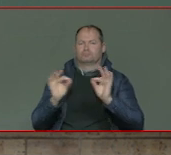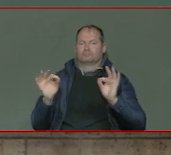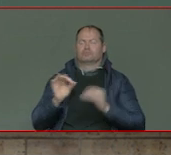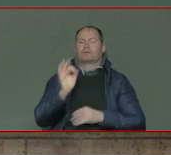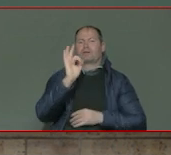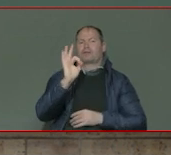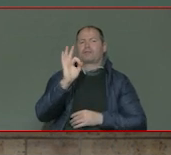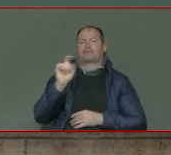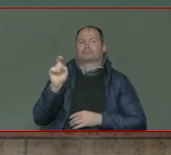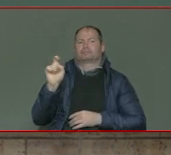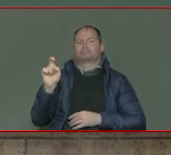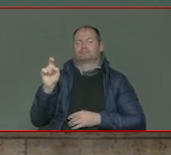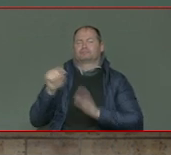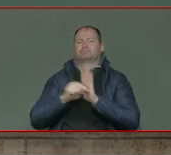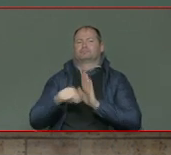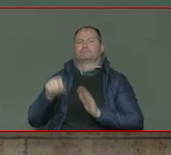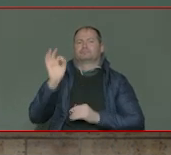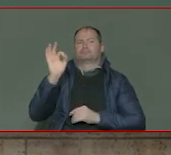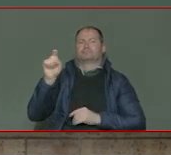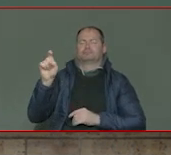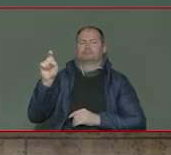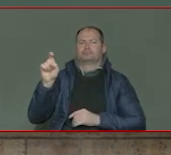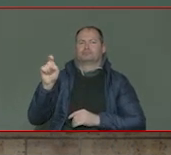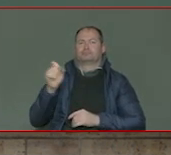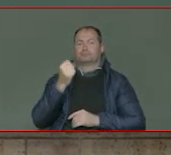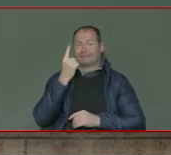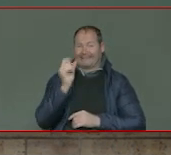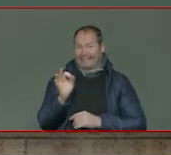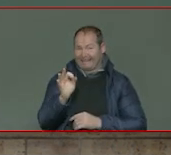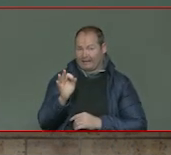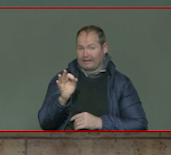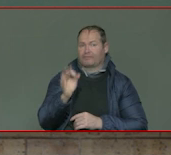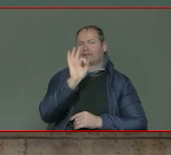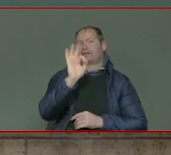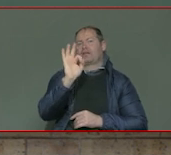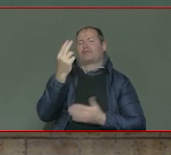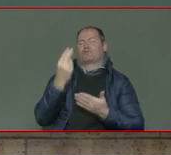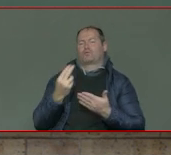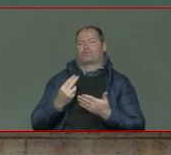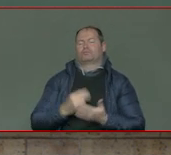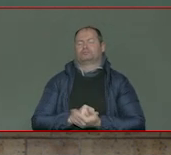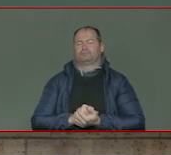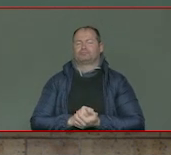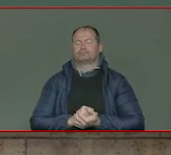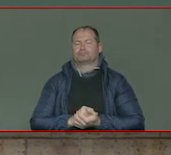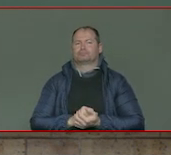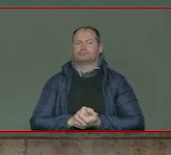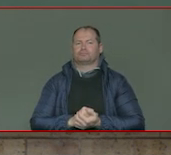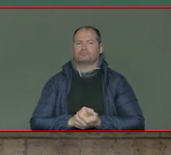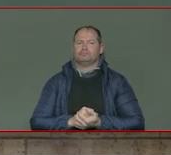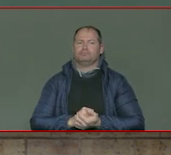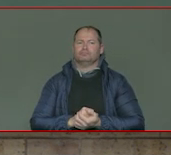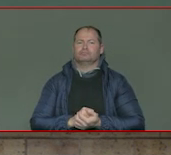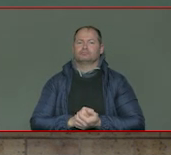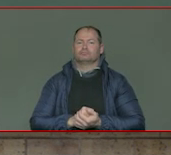x plus h minus the f of x over h. Is that clear? For the average gradient. Now, let's